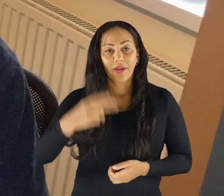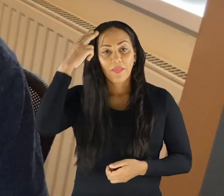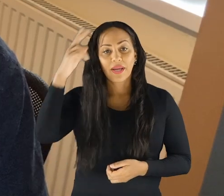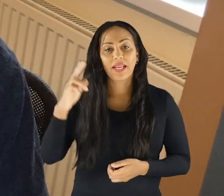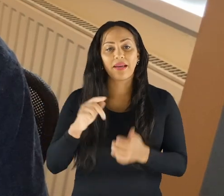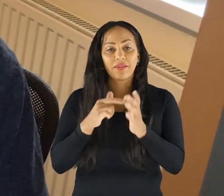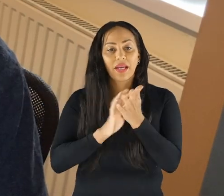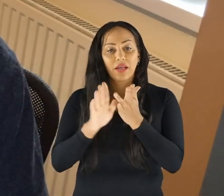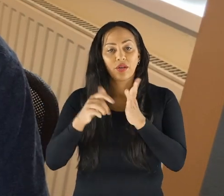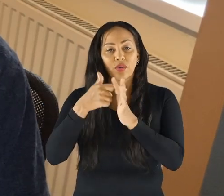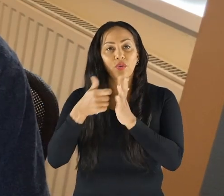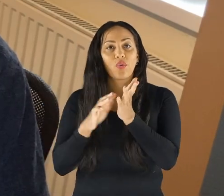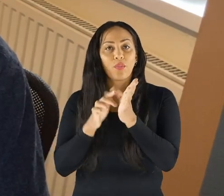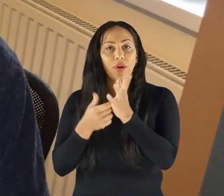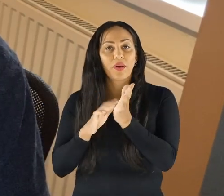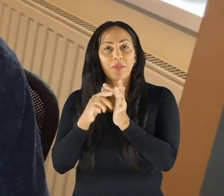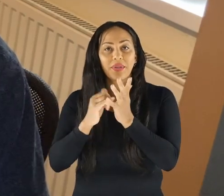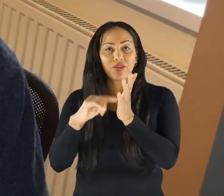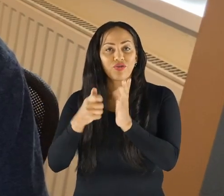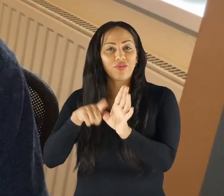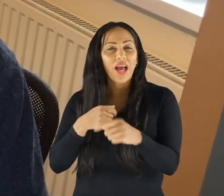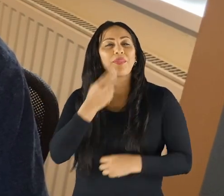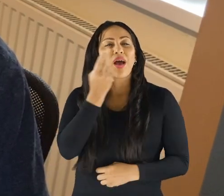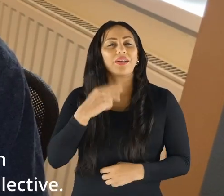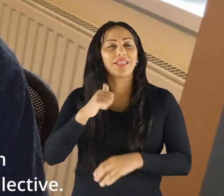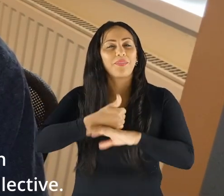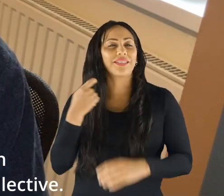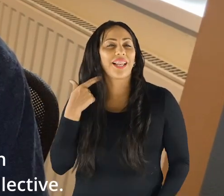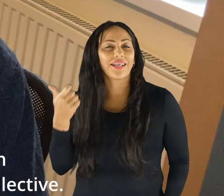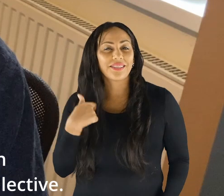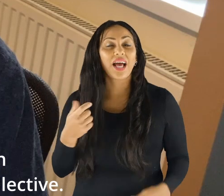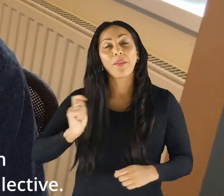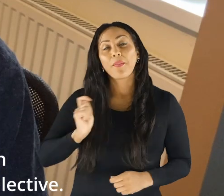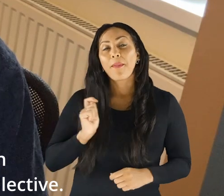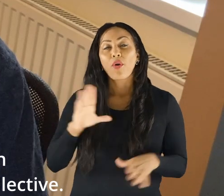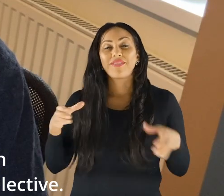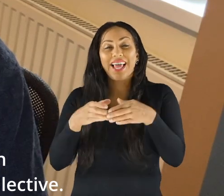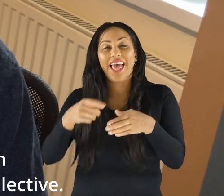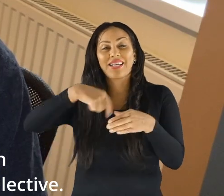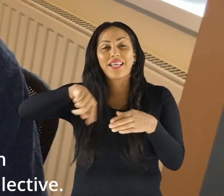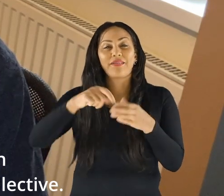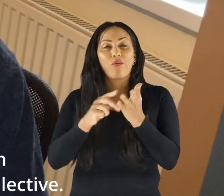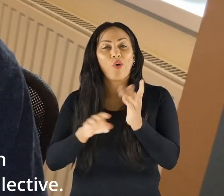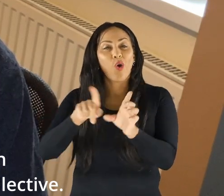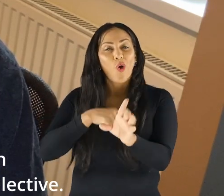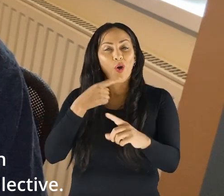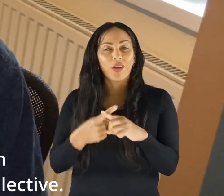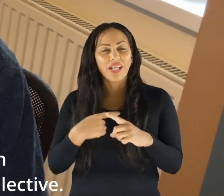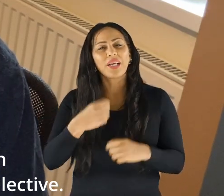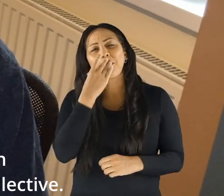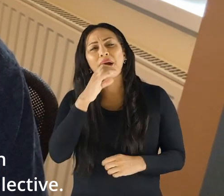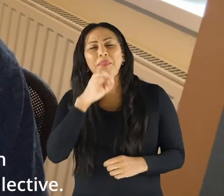I'm Ashokkumar Mistry. I'm an artist based in Leicester, and I'm also a member of the Onyx Collective. I'm a brown